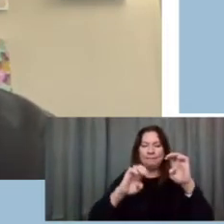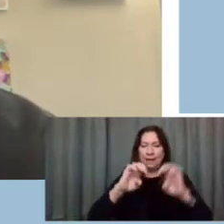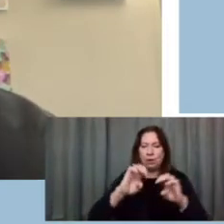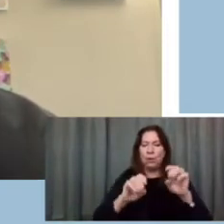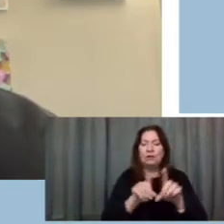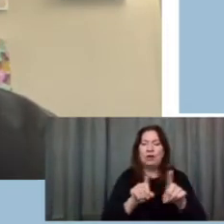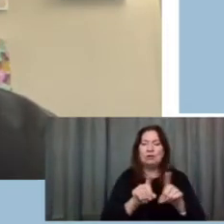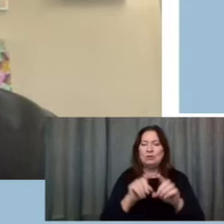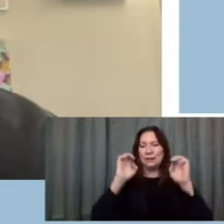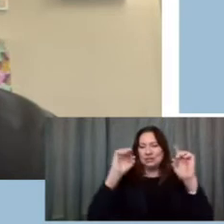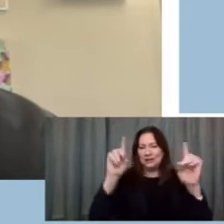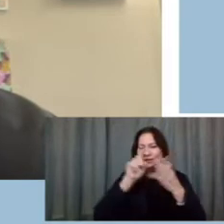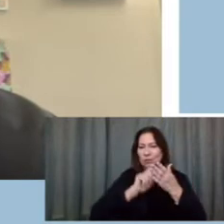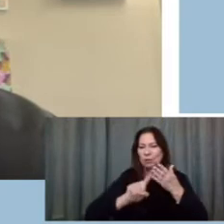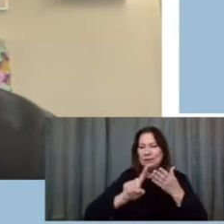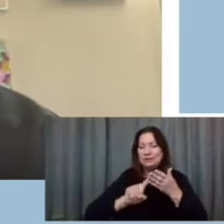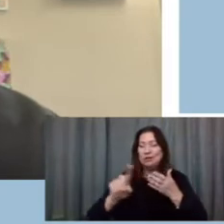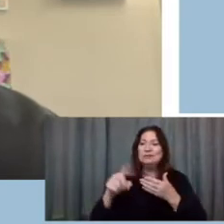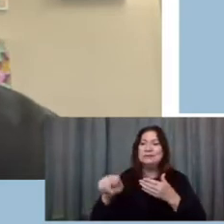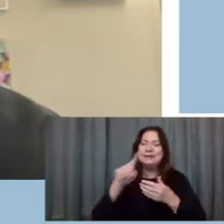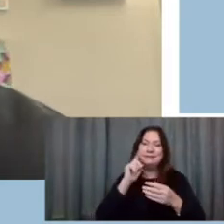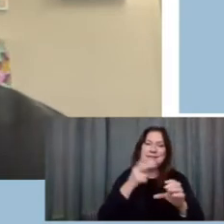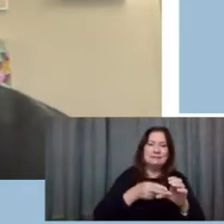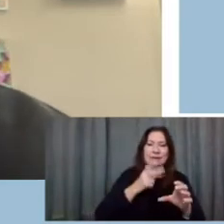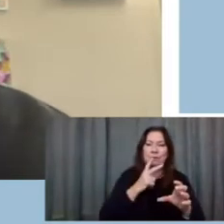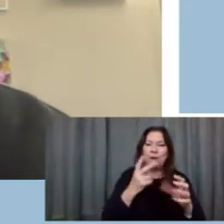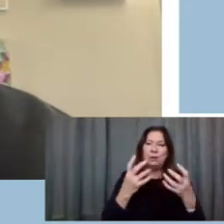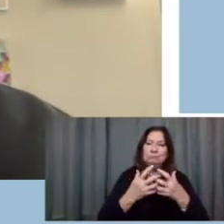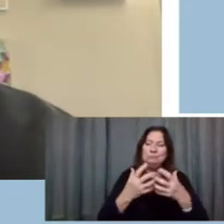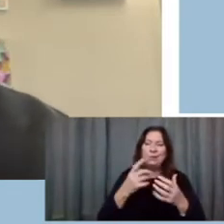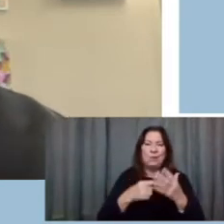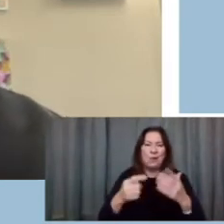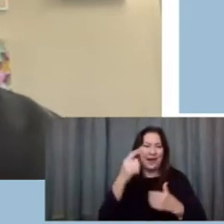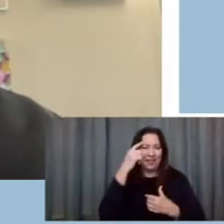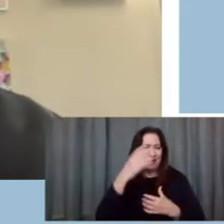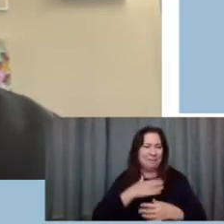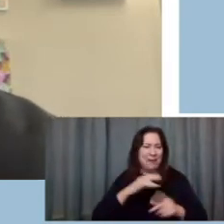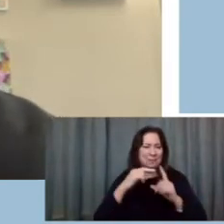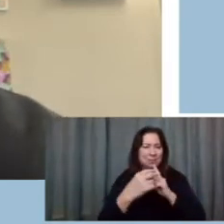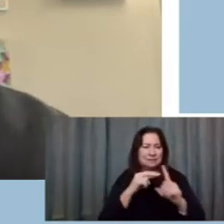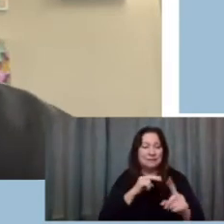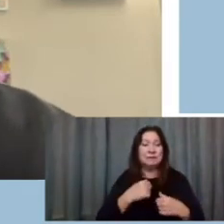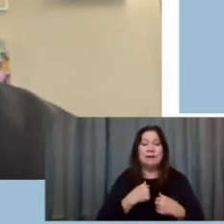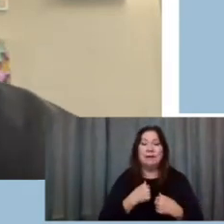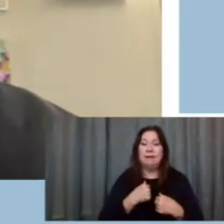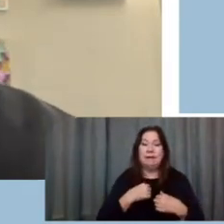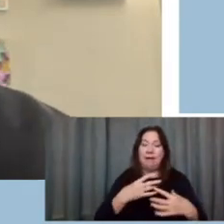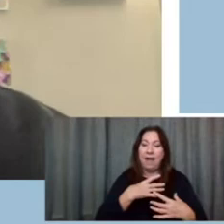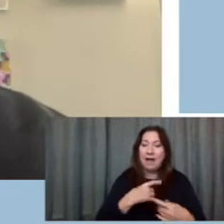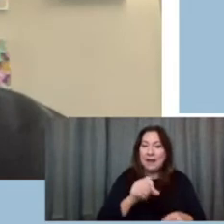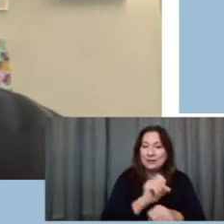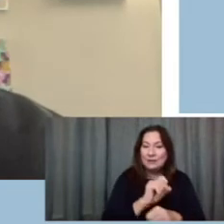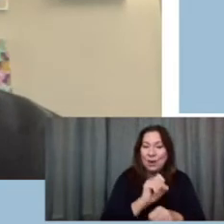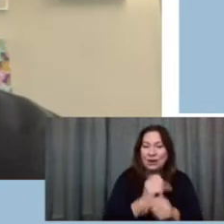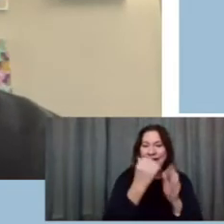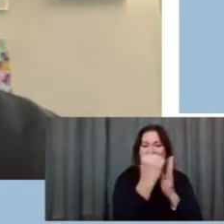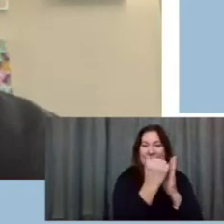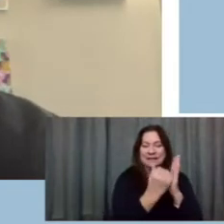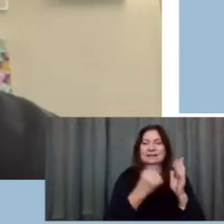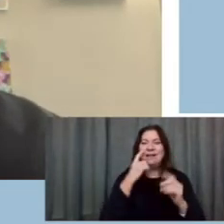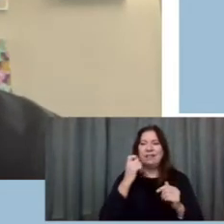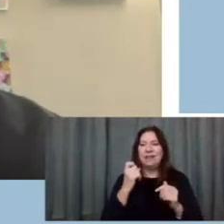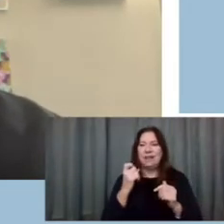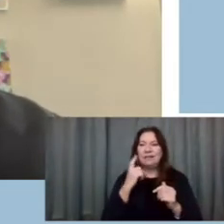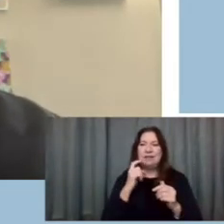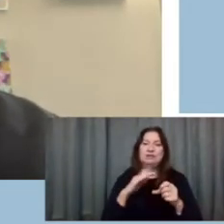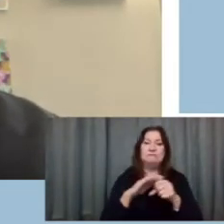think this really fits in well with how I think about all of this. I'm someone who likes to work in lists. So I think there's kind of